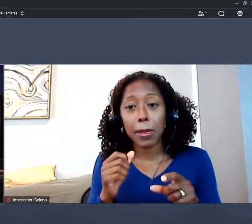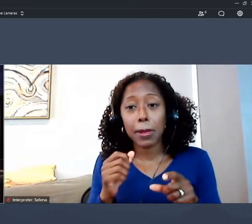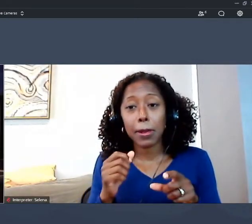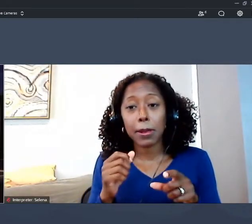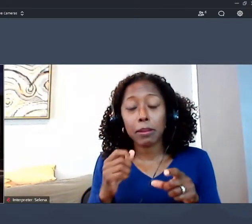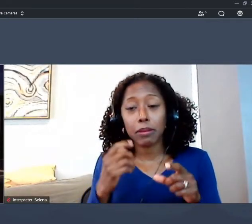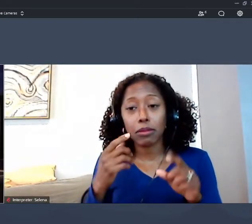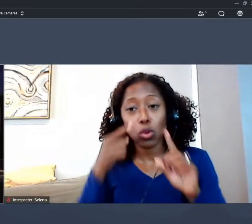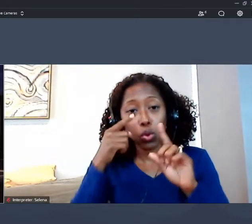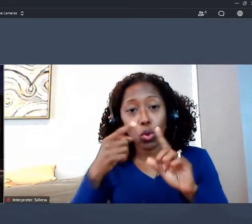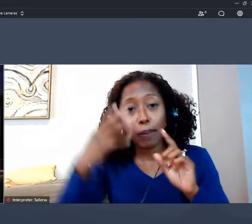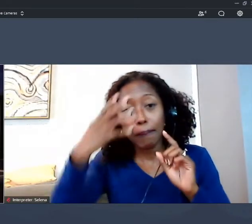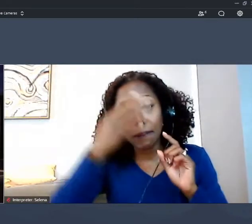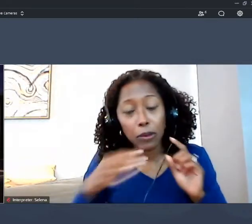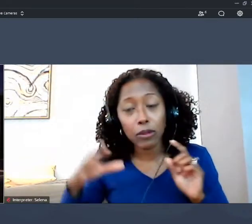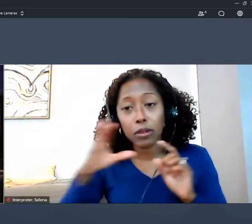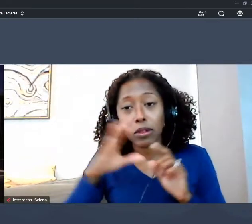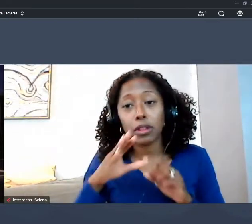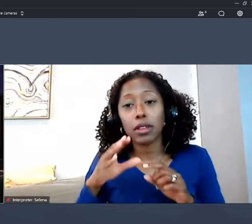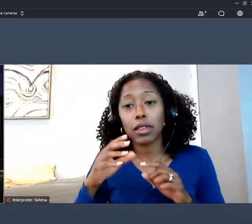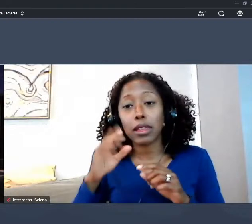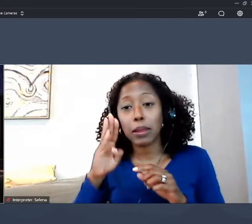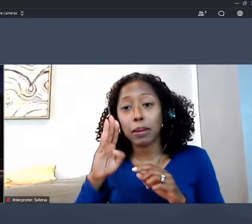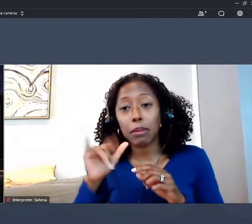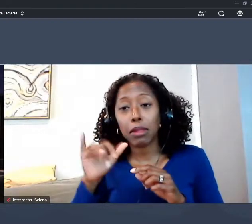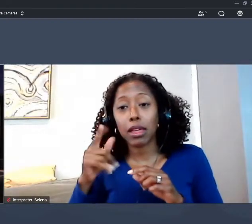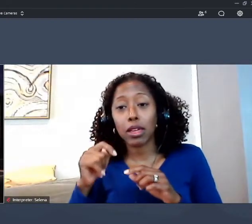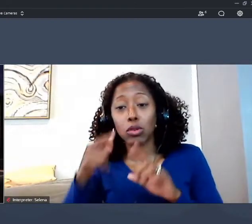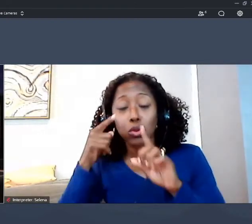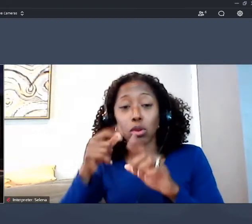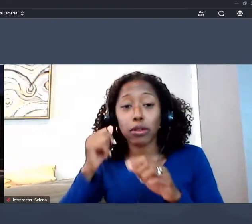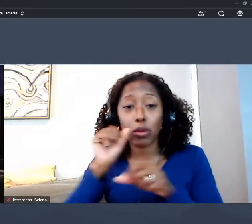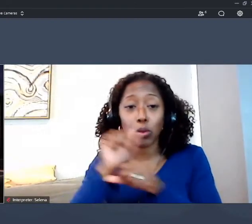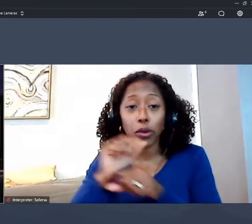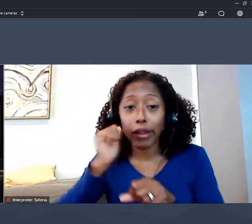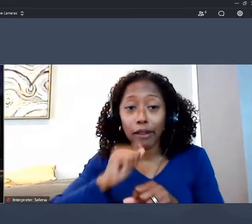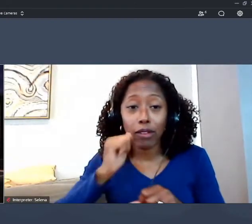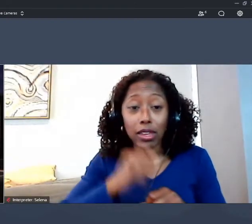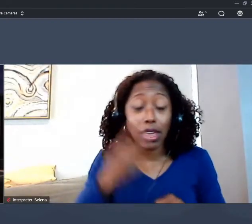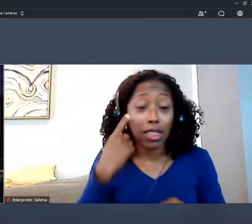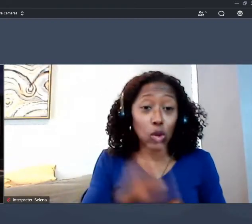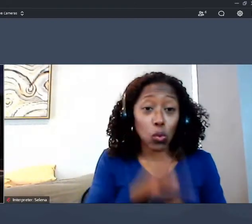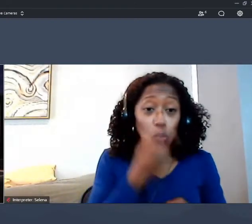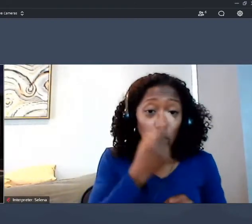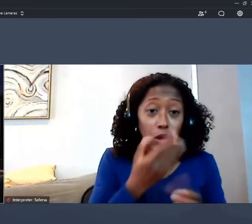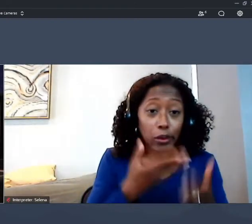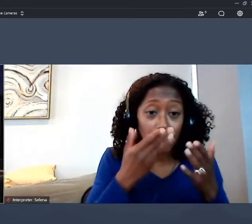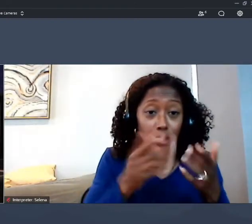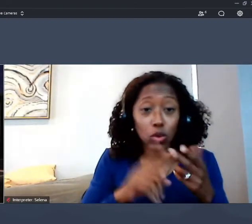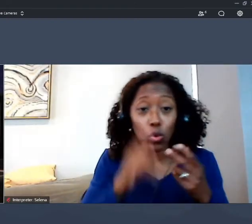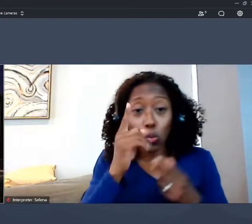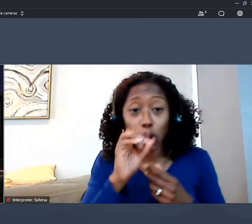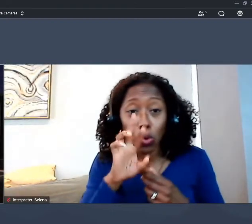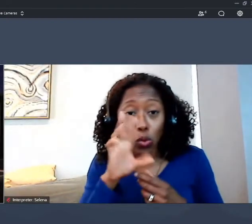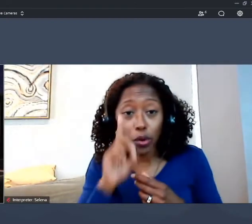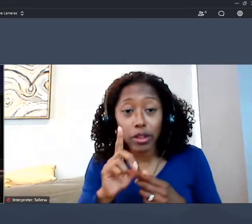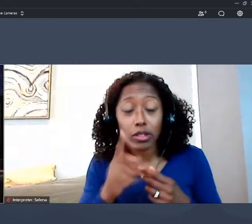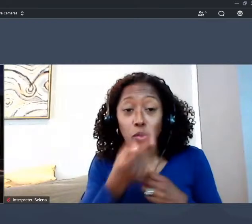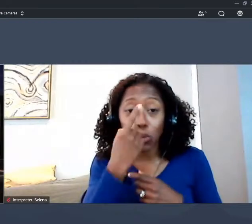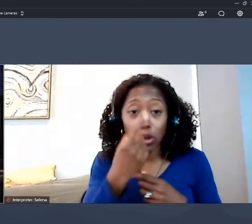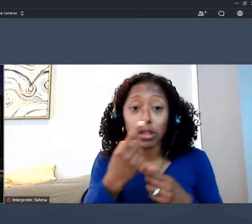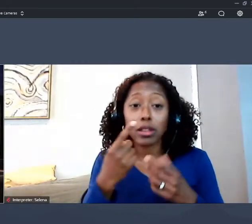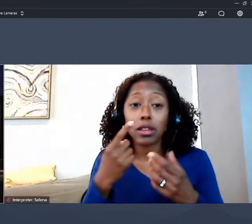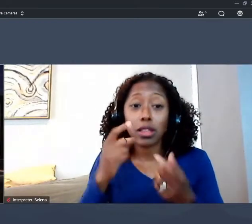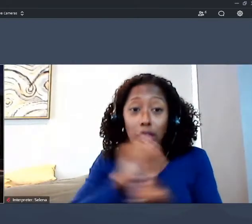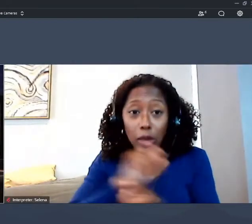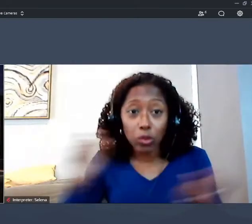think it's something that we have to work on every single day, because I don't think there's one resolution, one ordinance that we can put into place to affect the type of change the